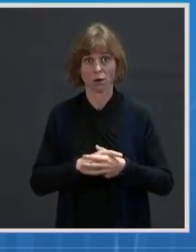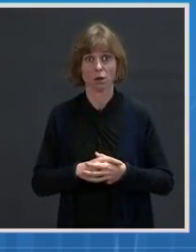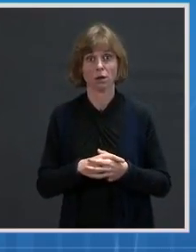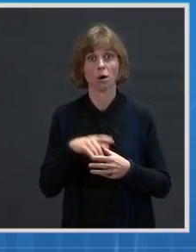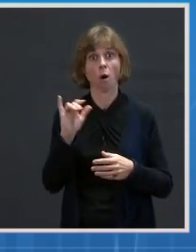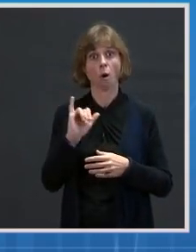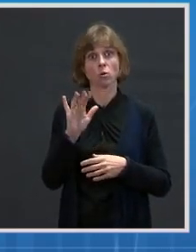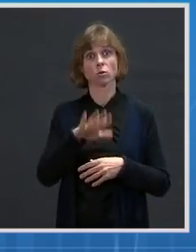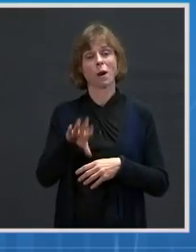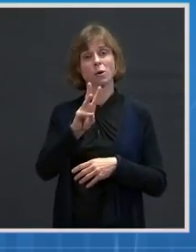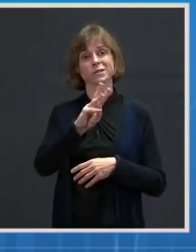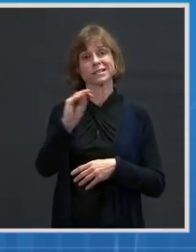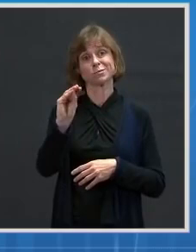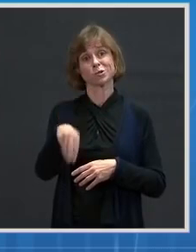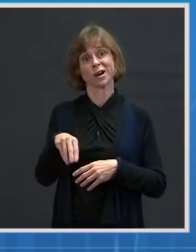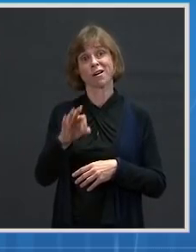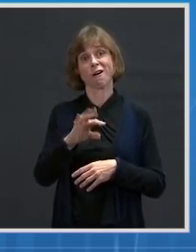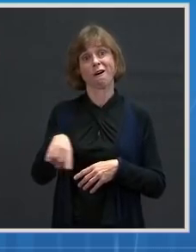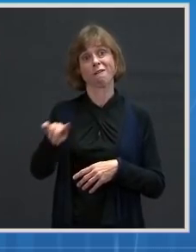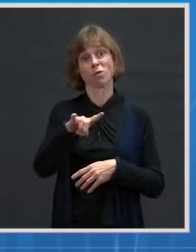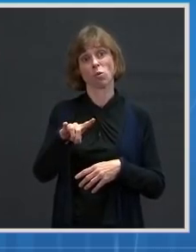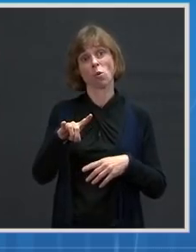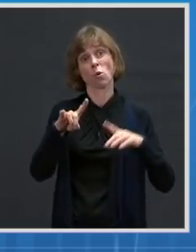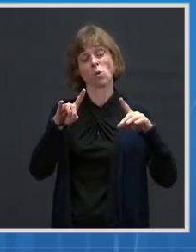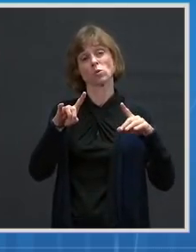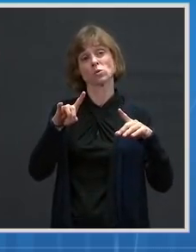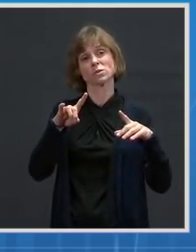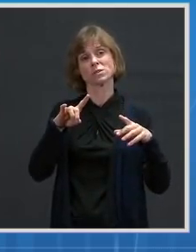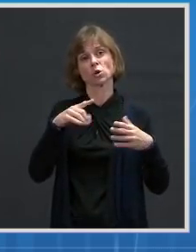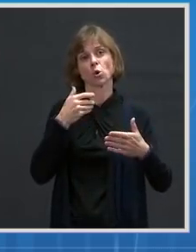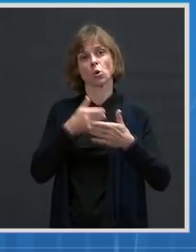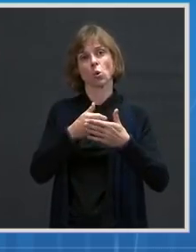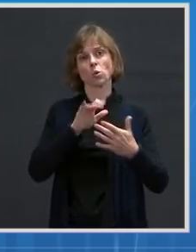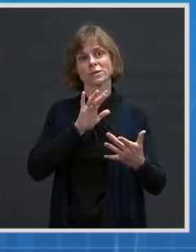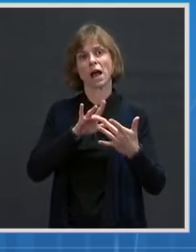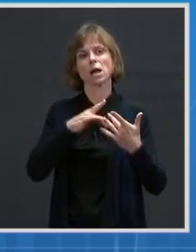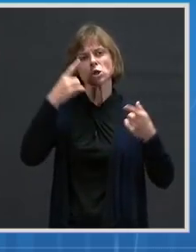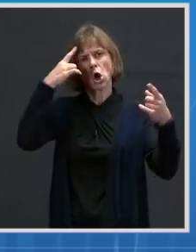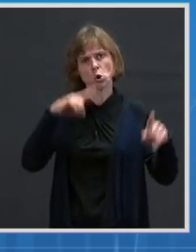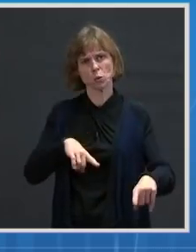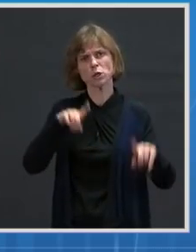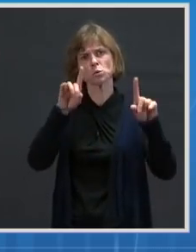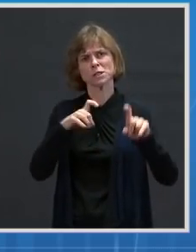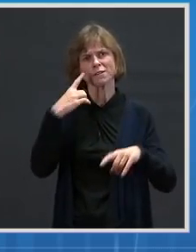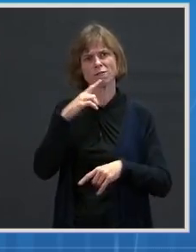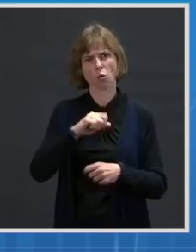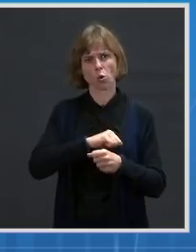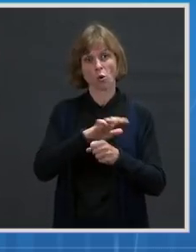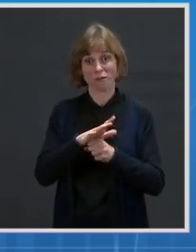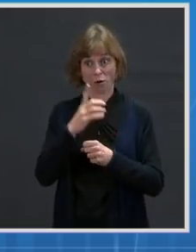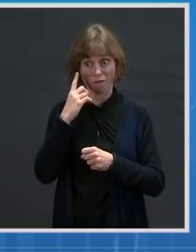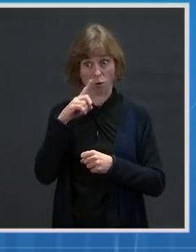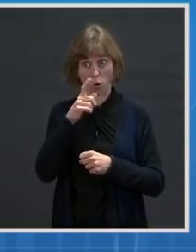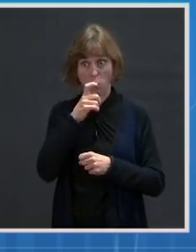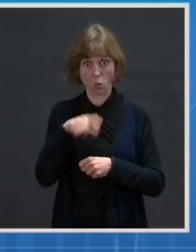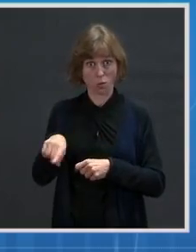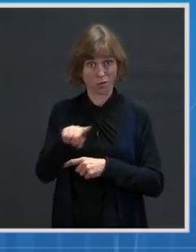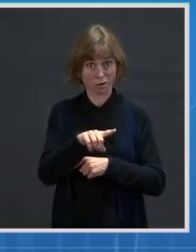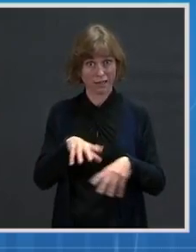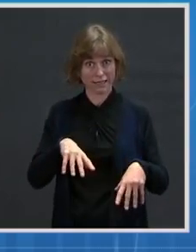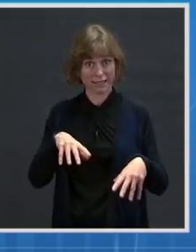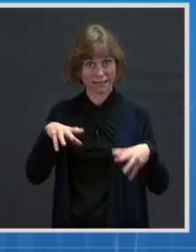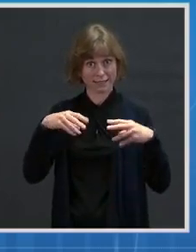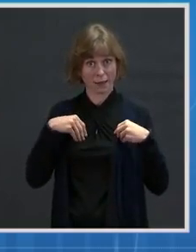close contacts of the cases agreed to be tested for COVID-19. And for those who were tested, testing took 5 to